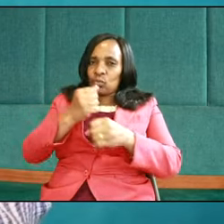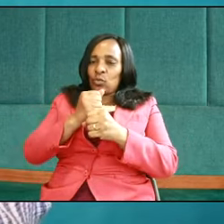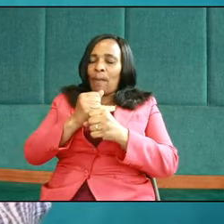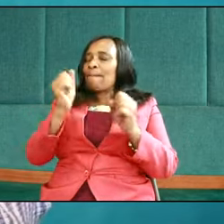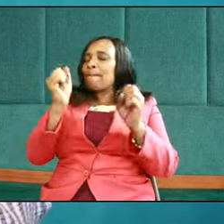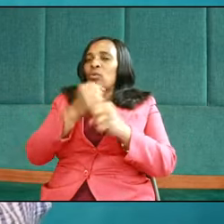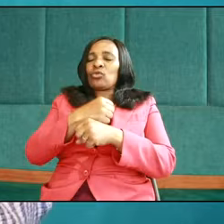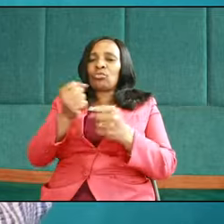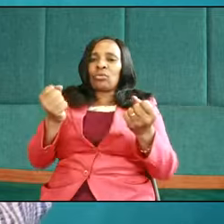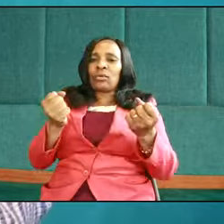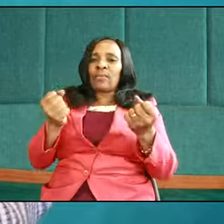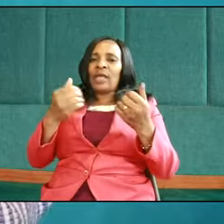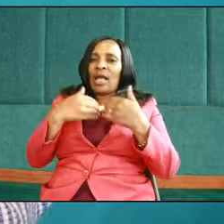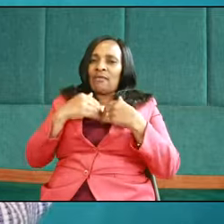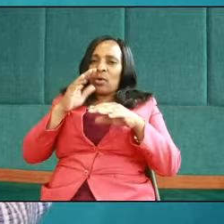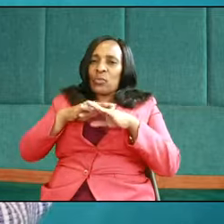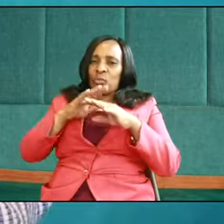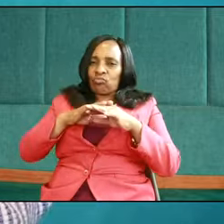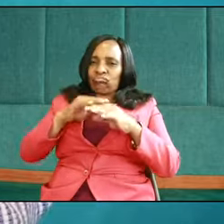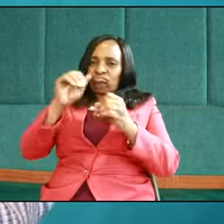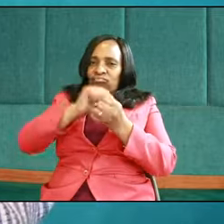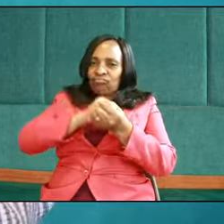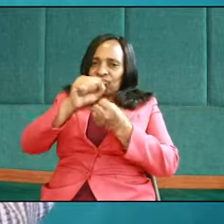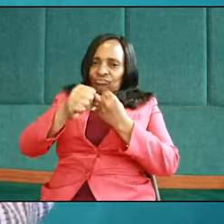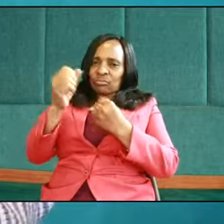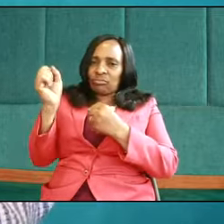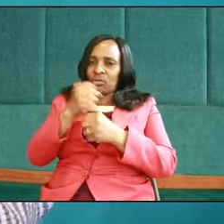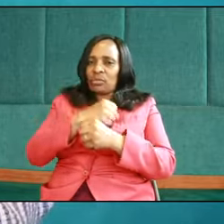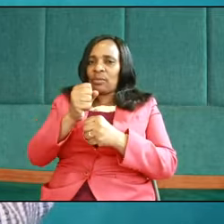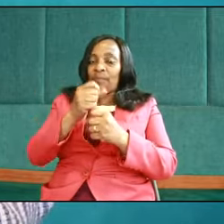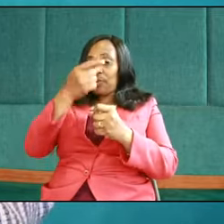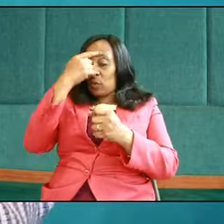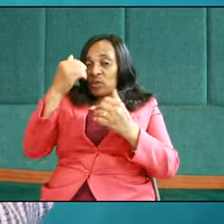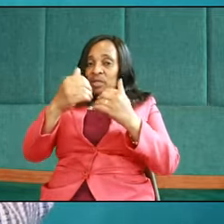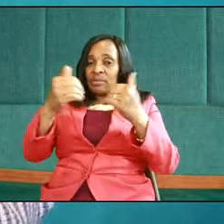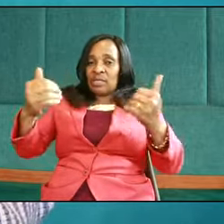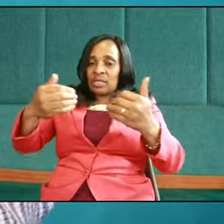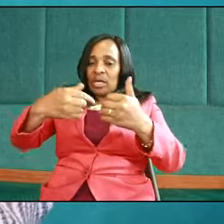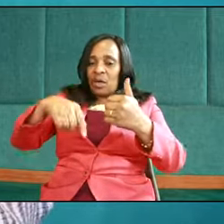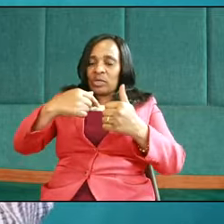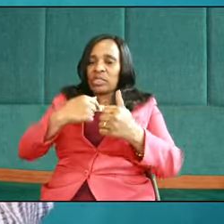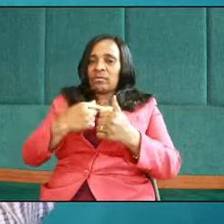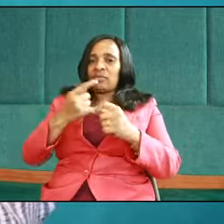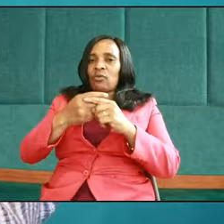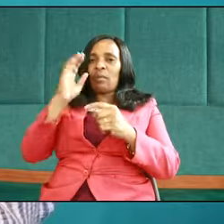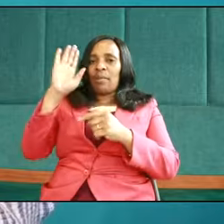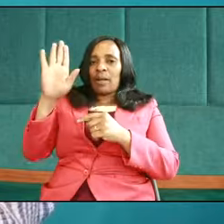cannot have a good harvest because we have separated ourselves from that which he says.